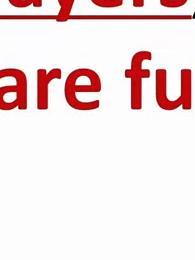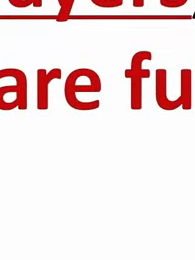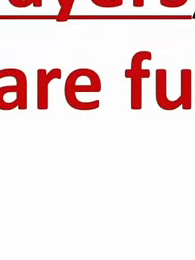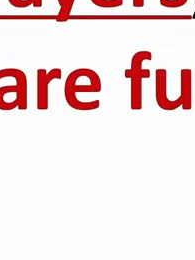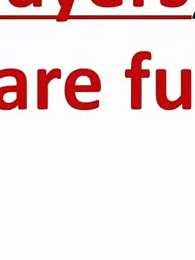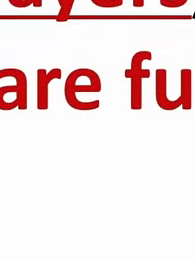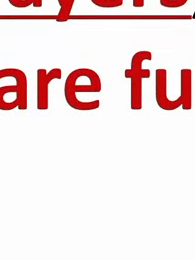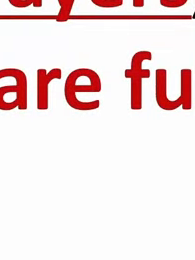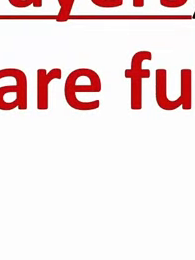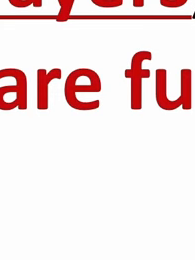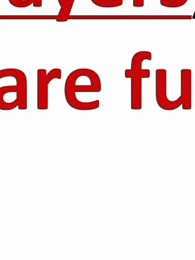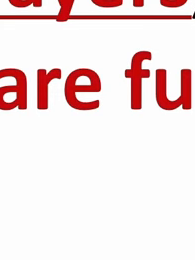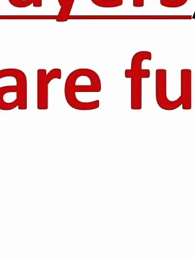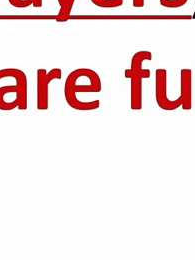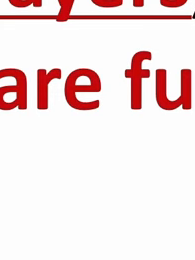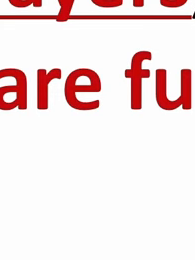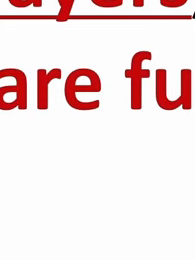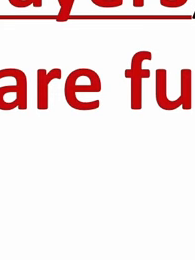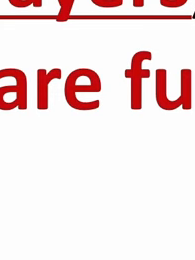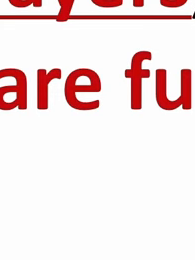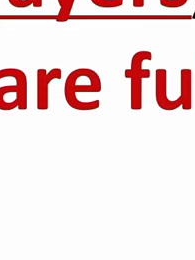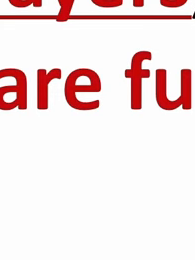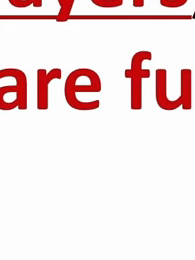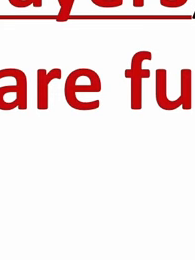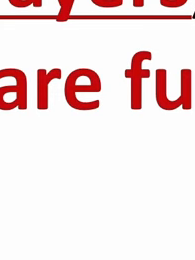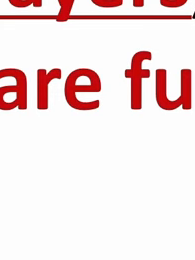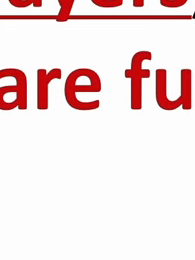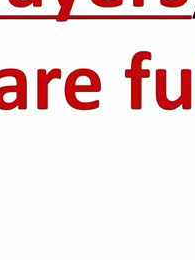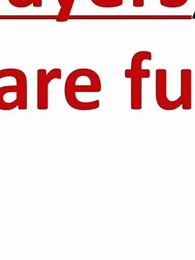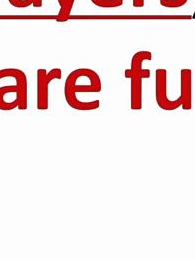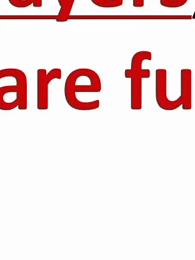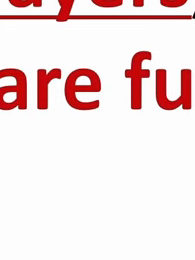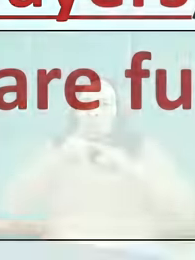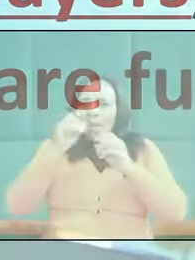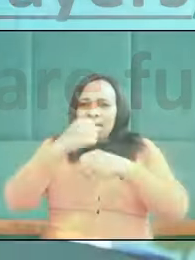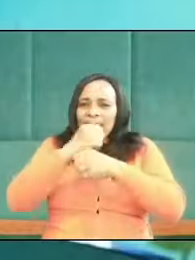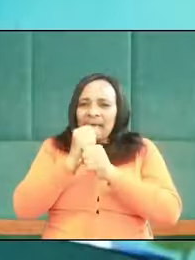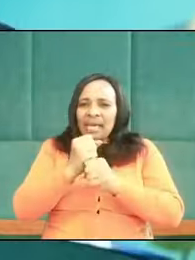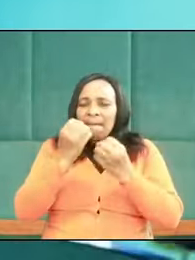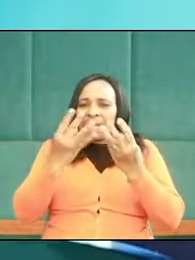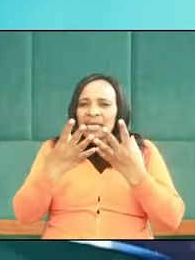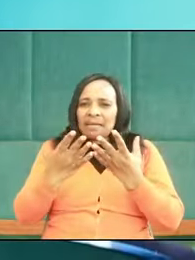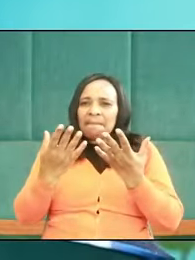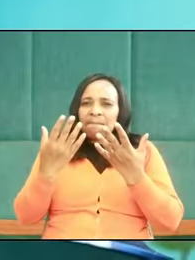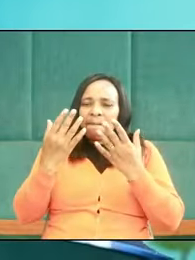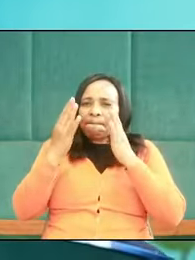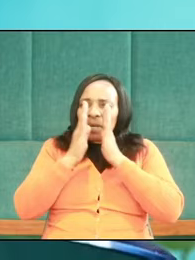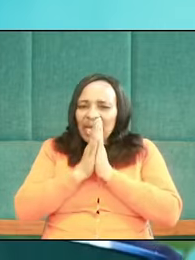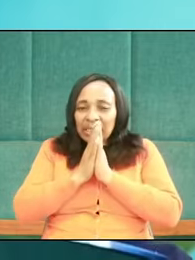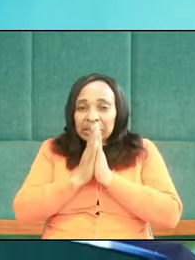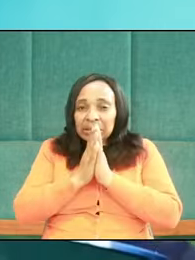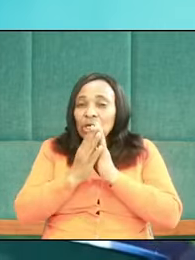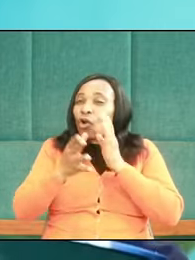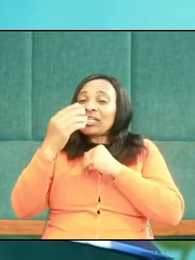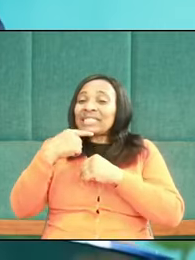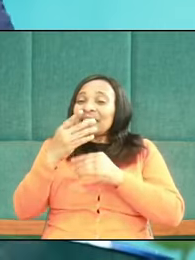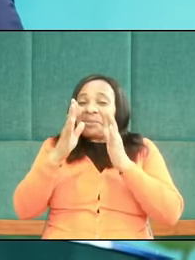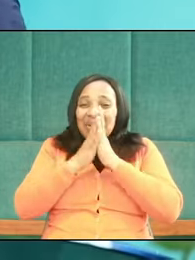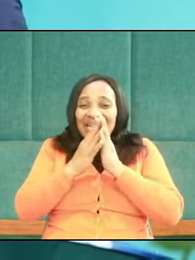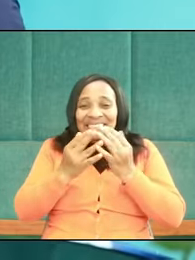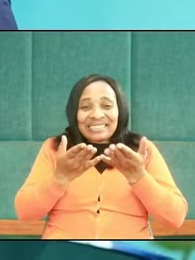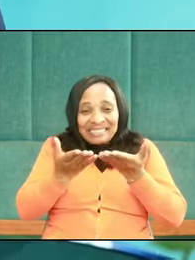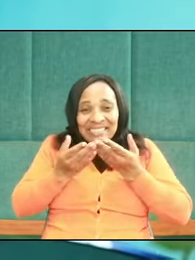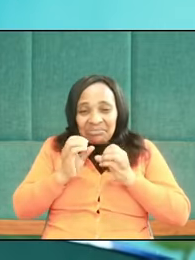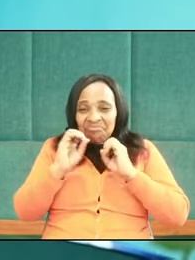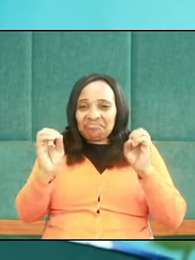Even though you make many prayers, I will not hear. God says, I don't need your prayers, because